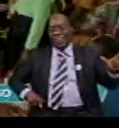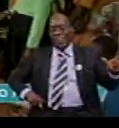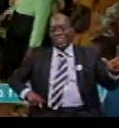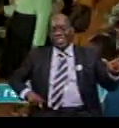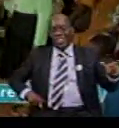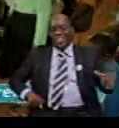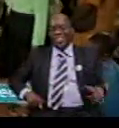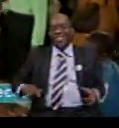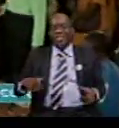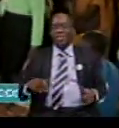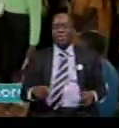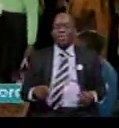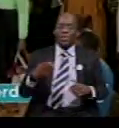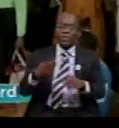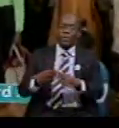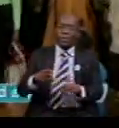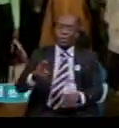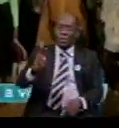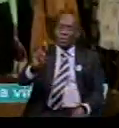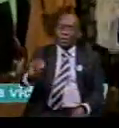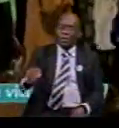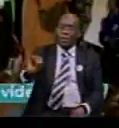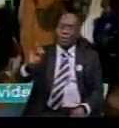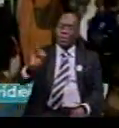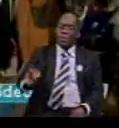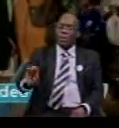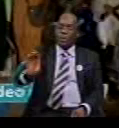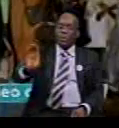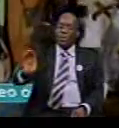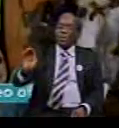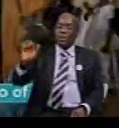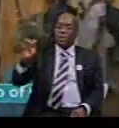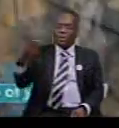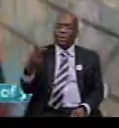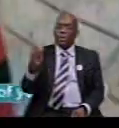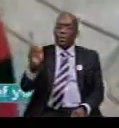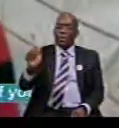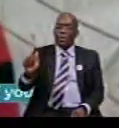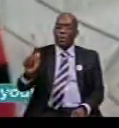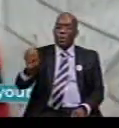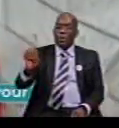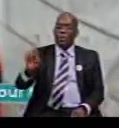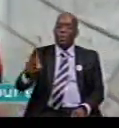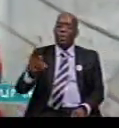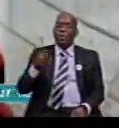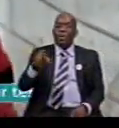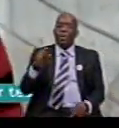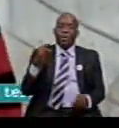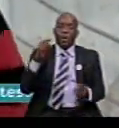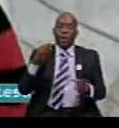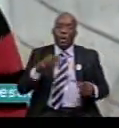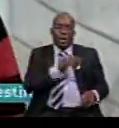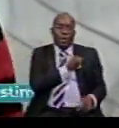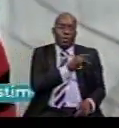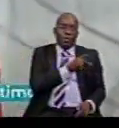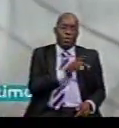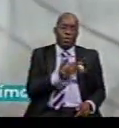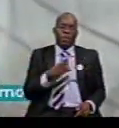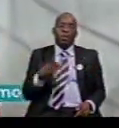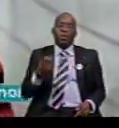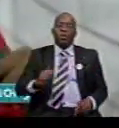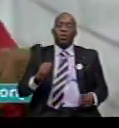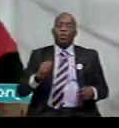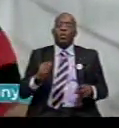My name is Michael Gospower. I really appreciate the goodness of God. God has given me a new victory,